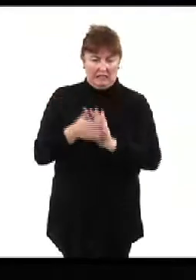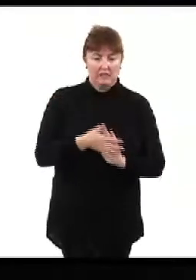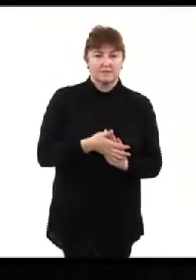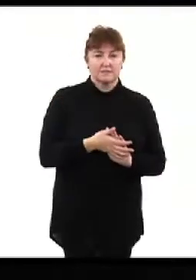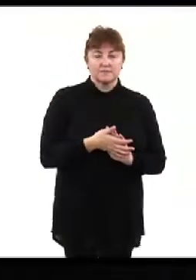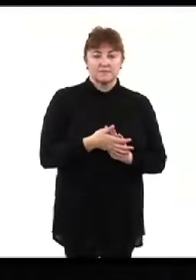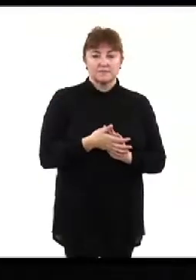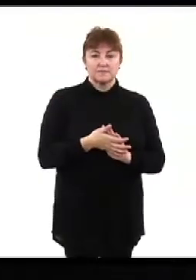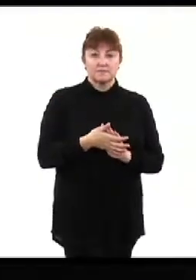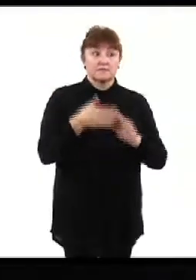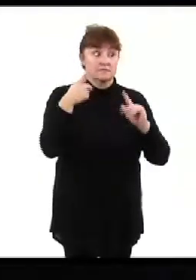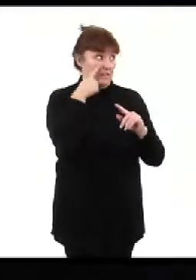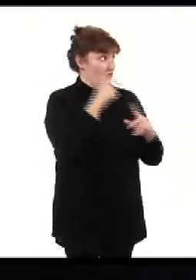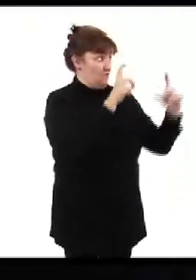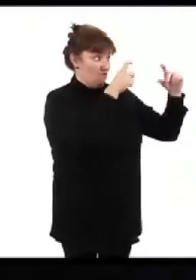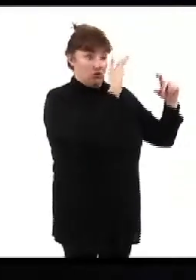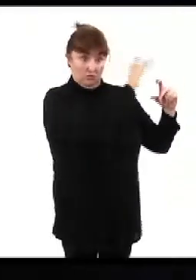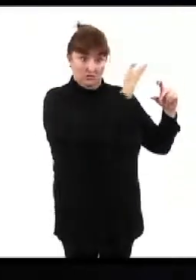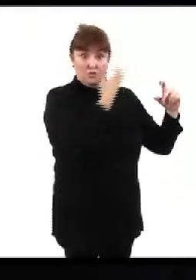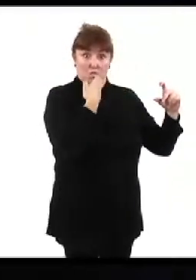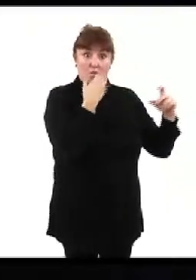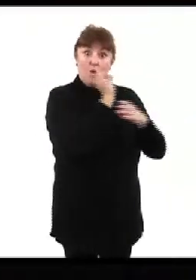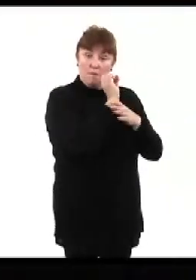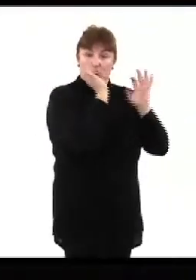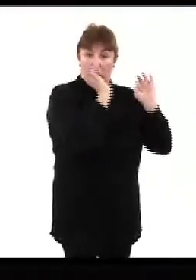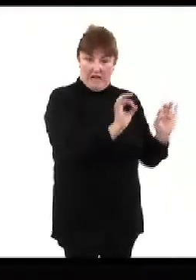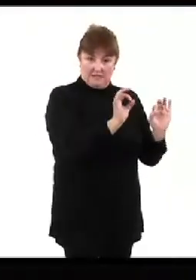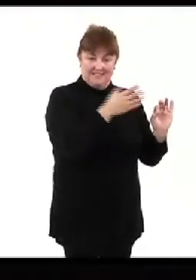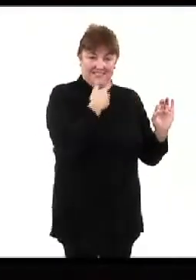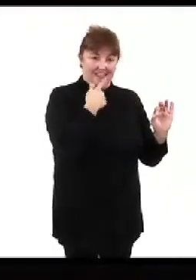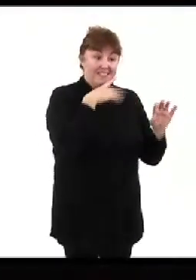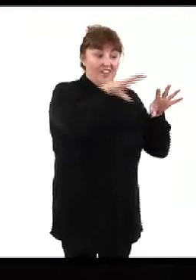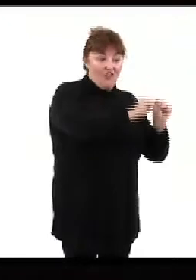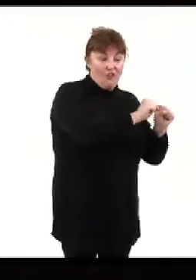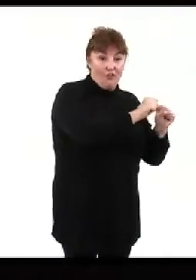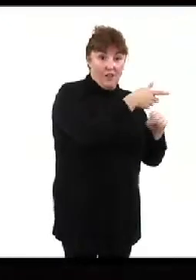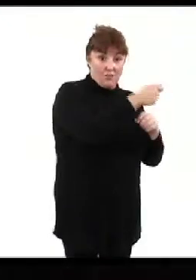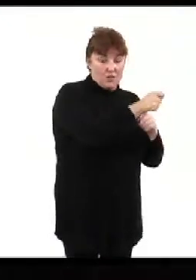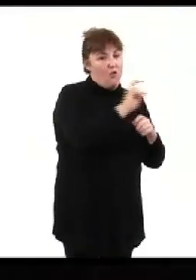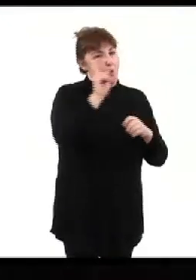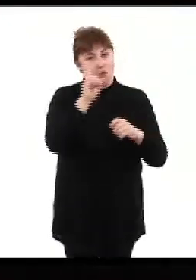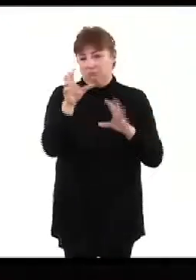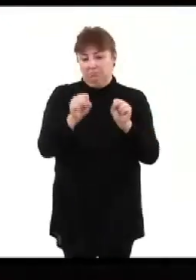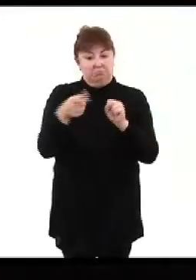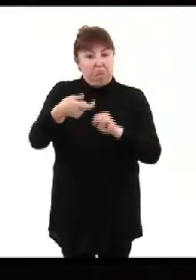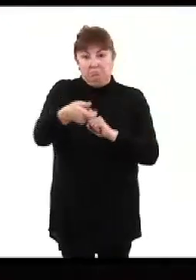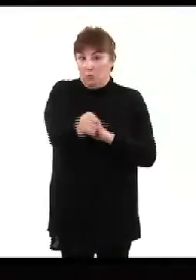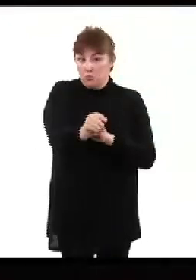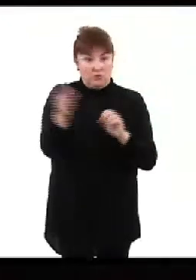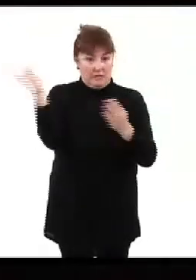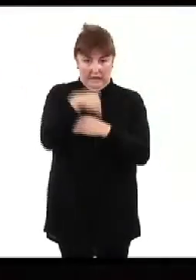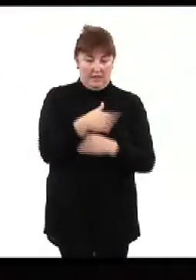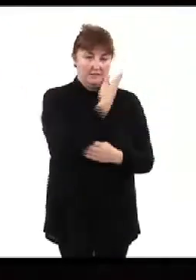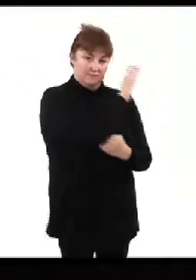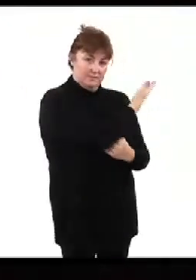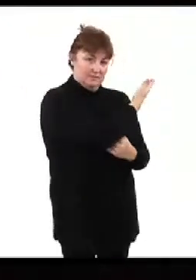of handling, any kind of tool or implement. Okay? So here were pictures that elicited those types of verbs.